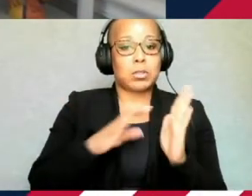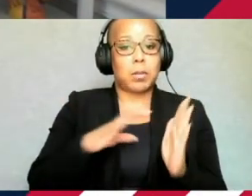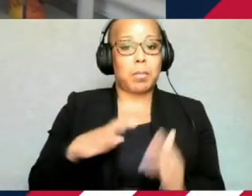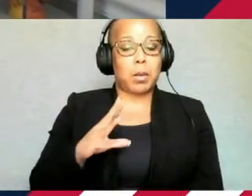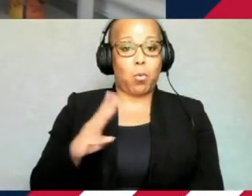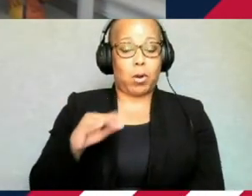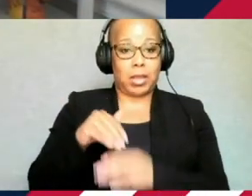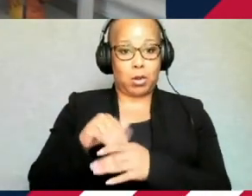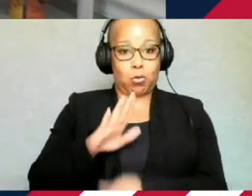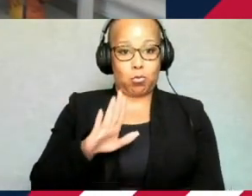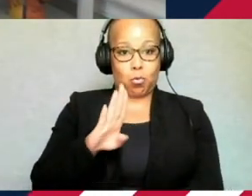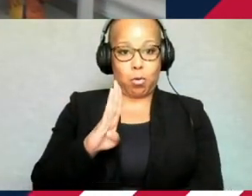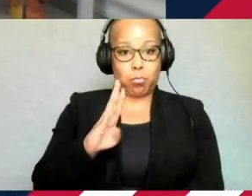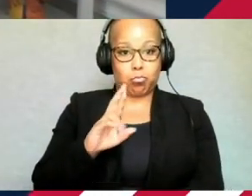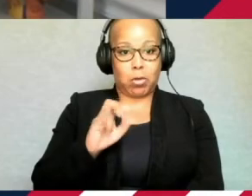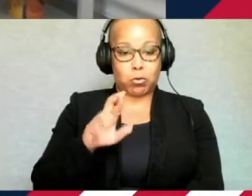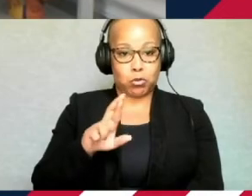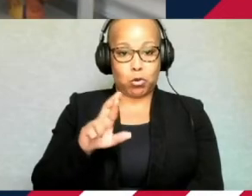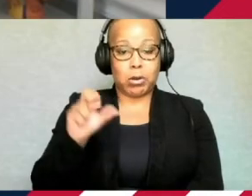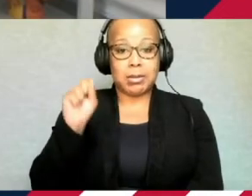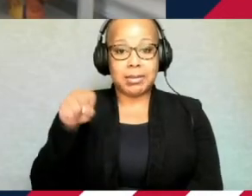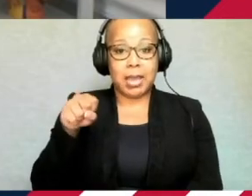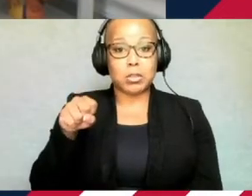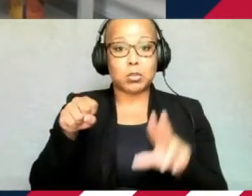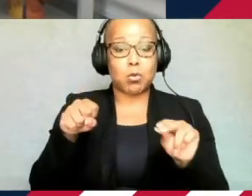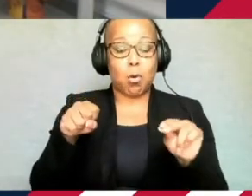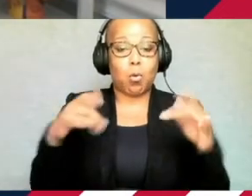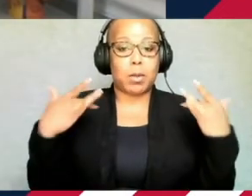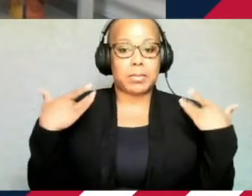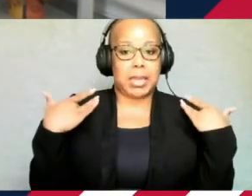browser. Yes, no, or abstain.